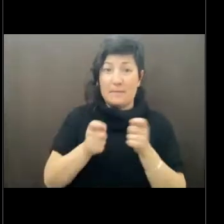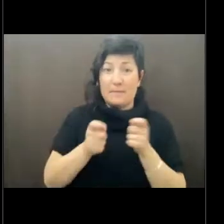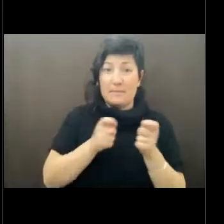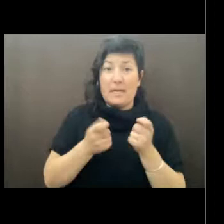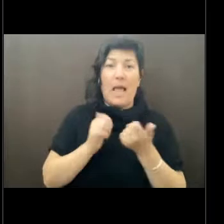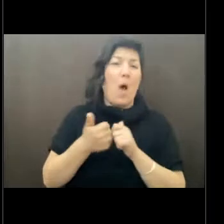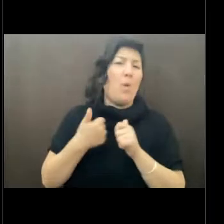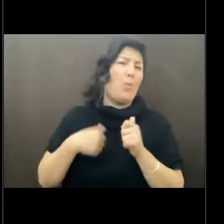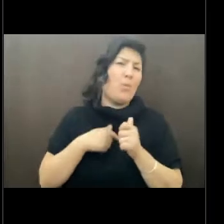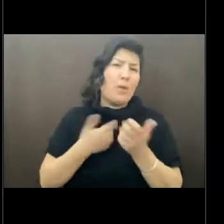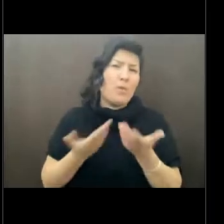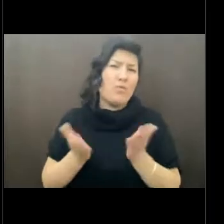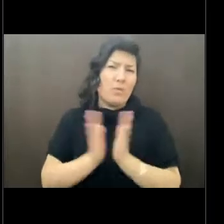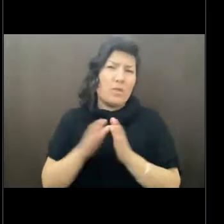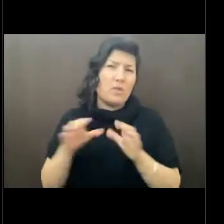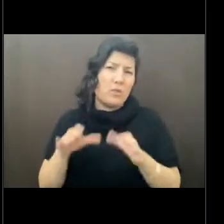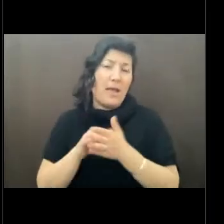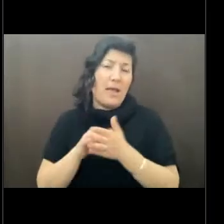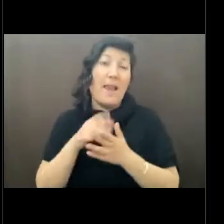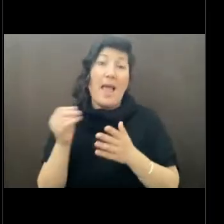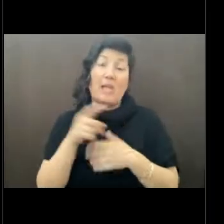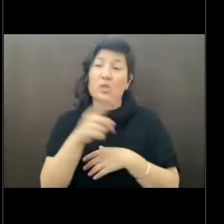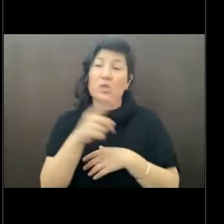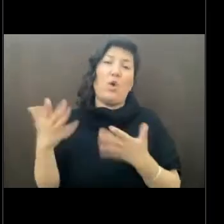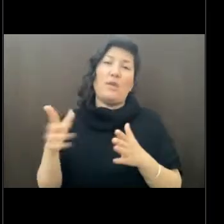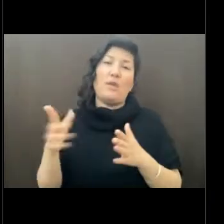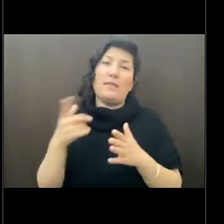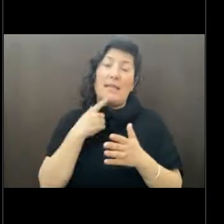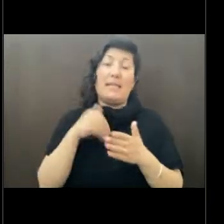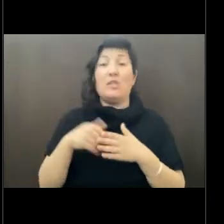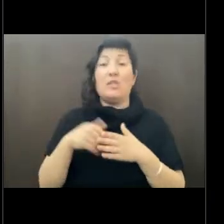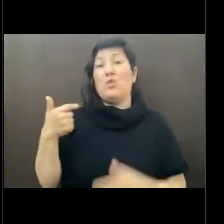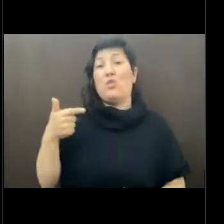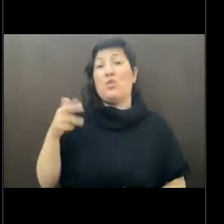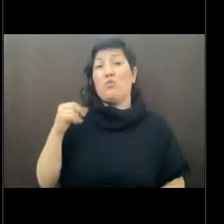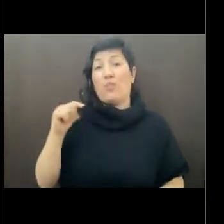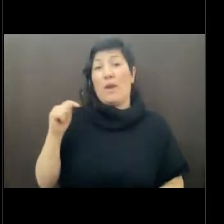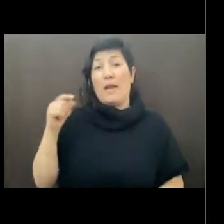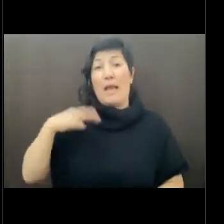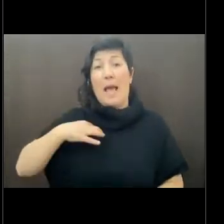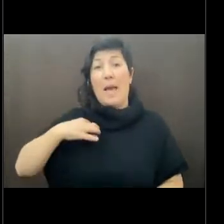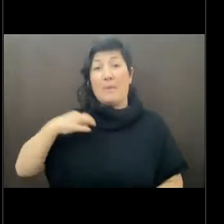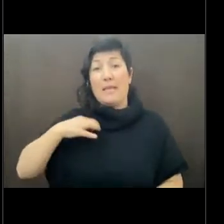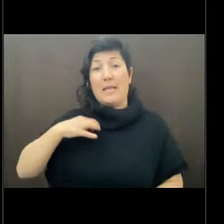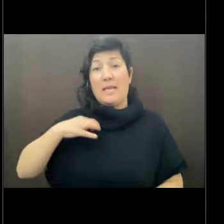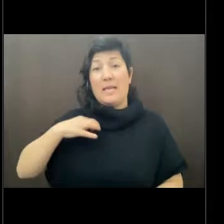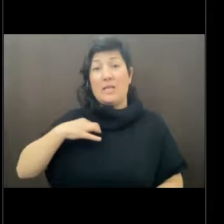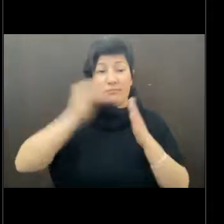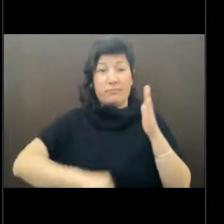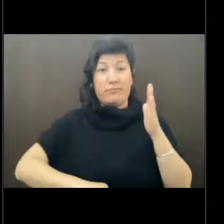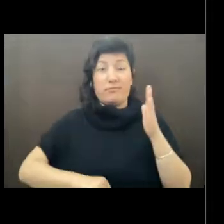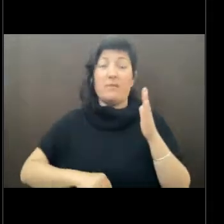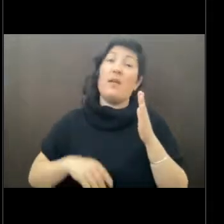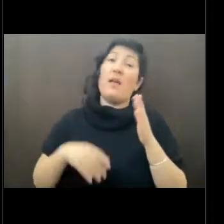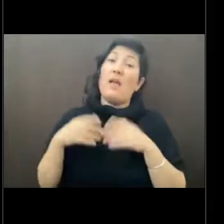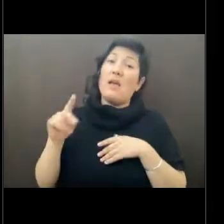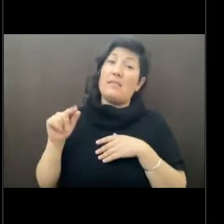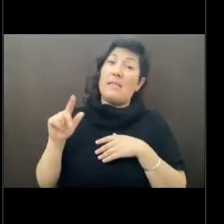it and that you said that you would in your grant application? Data management protocols are now a standard piece of any grant